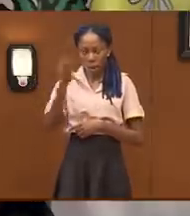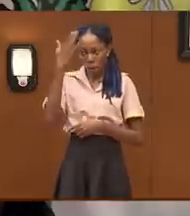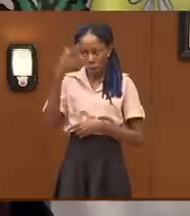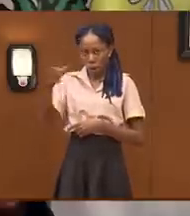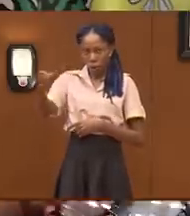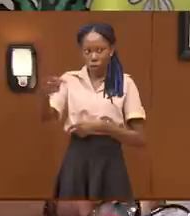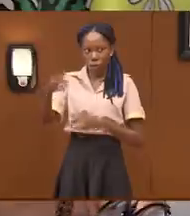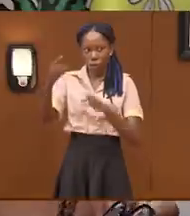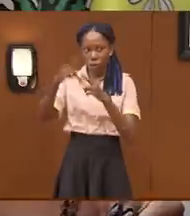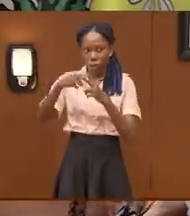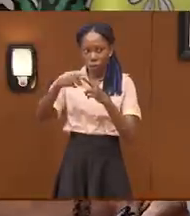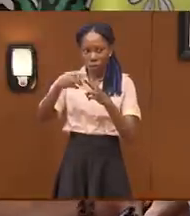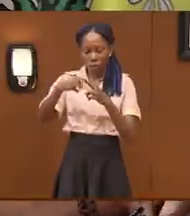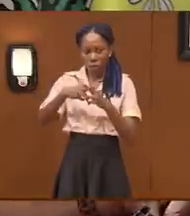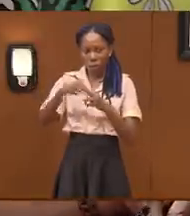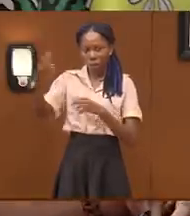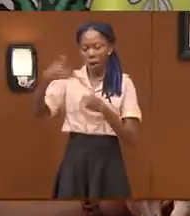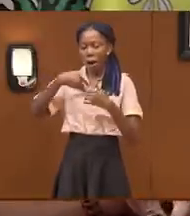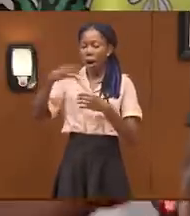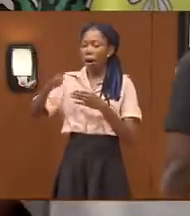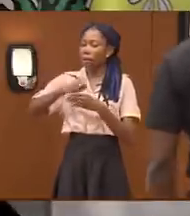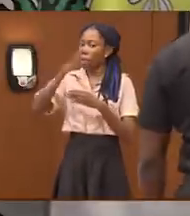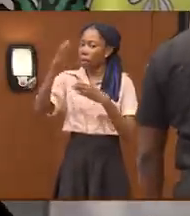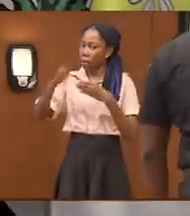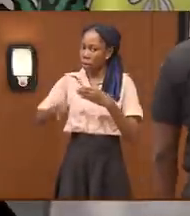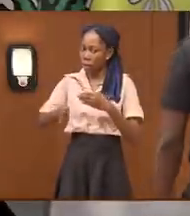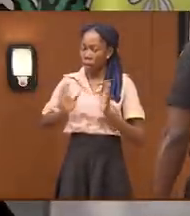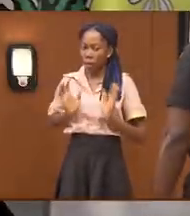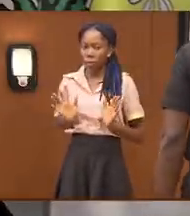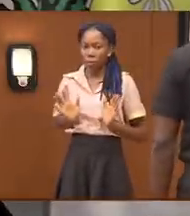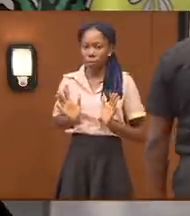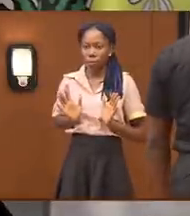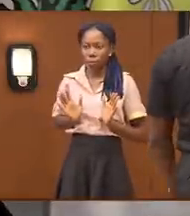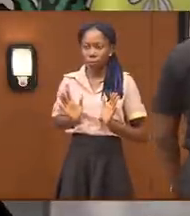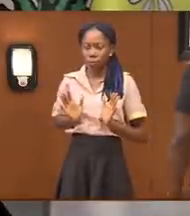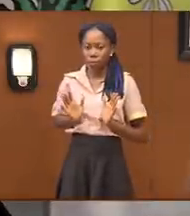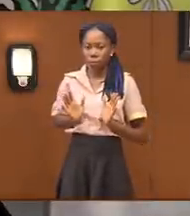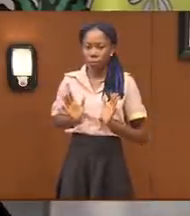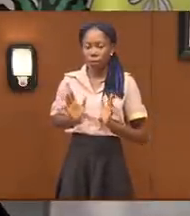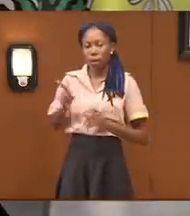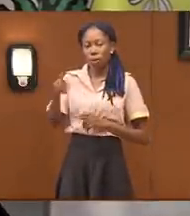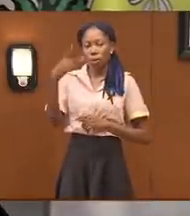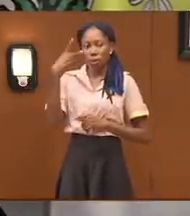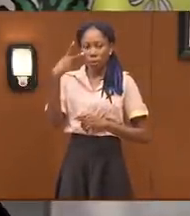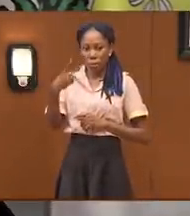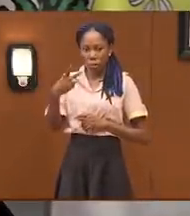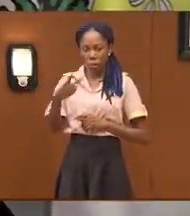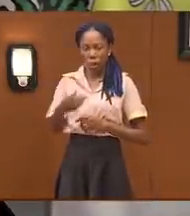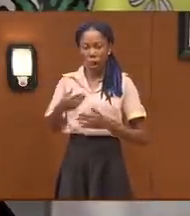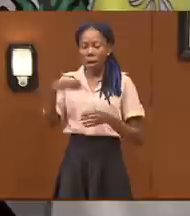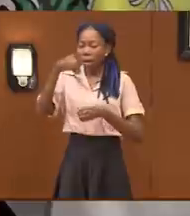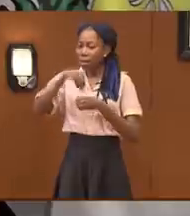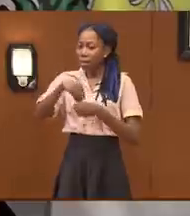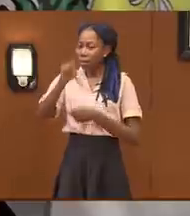explain the new law of tenancy law in Lagos State to you. You see, before 2011,